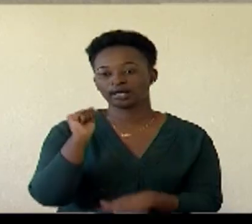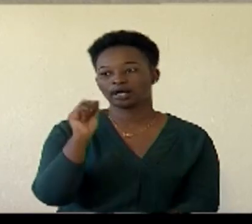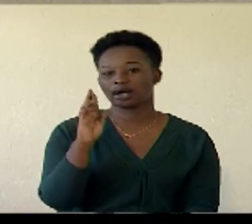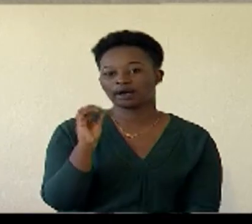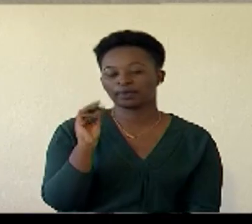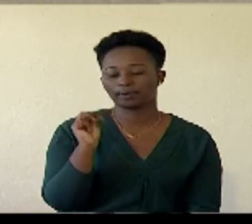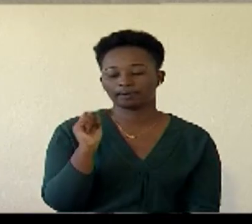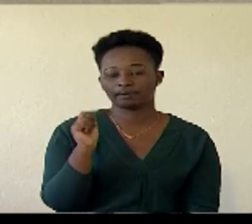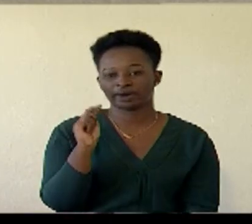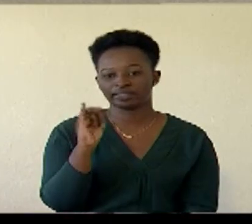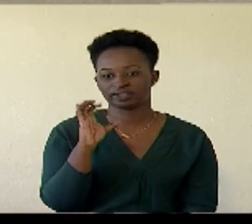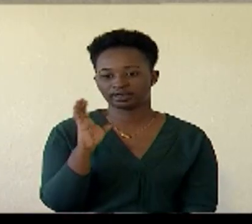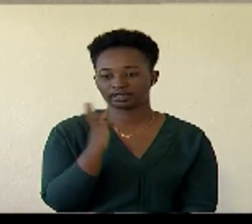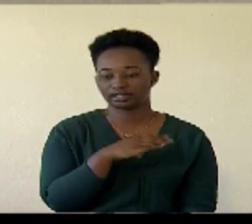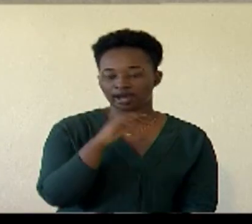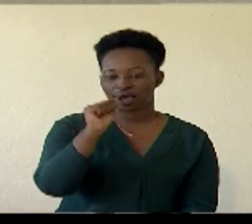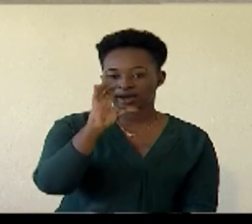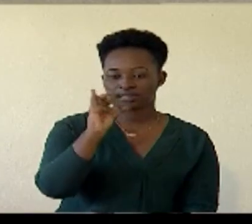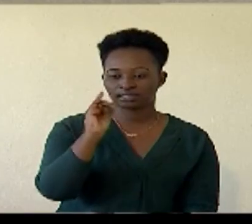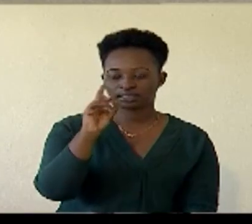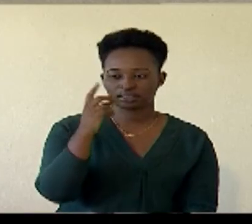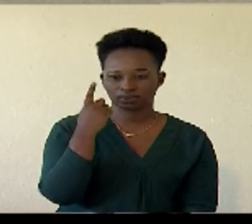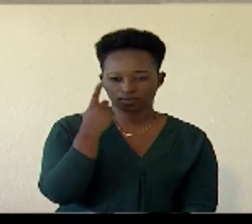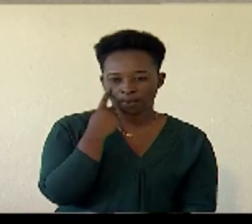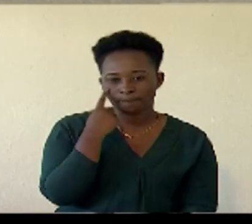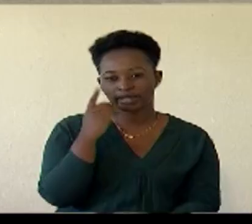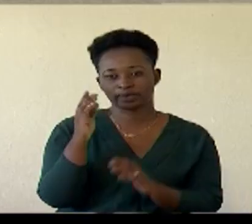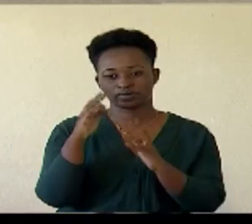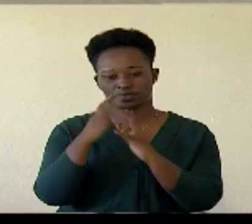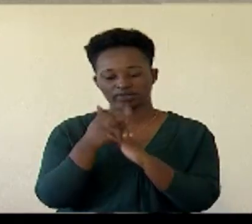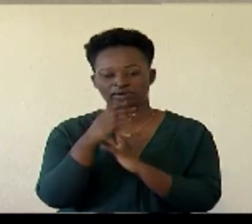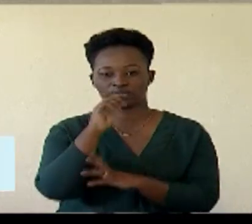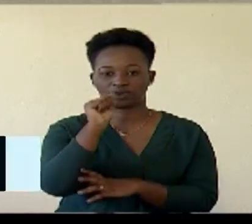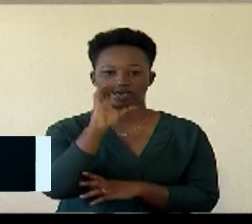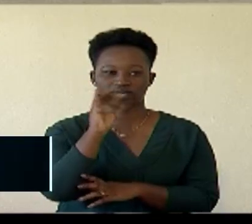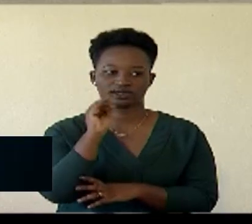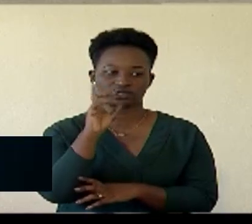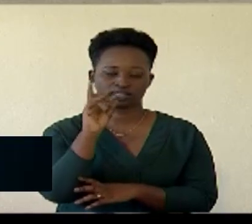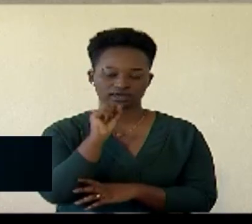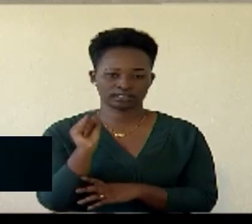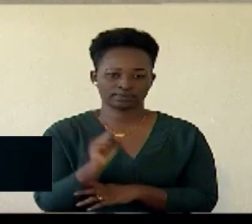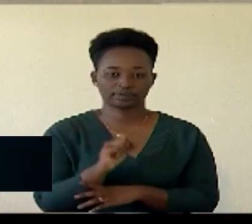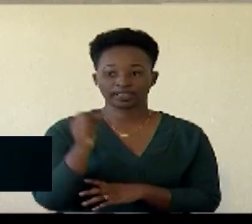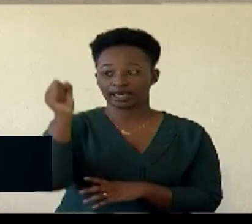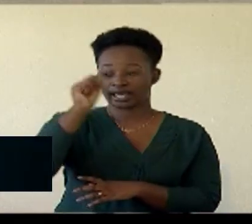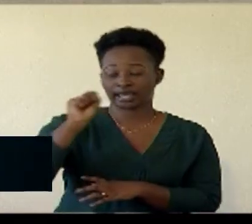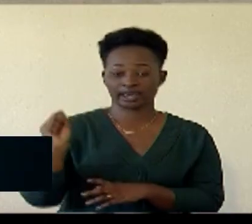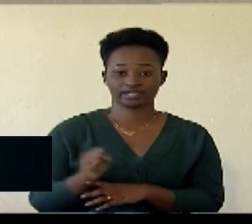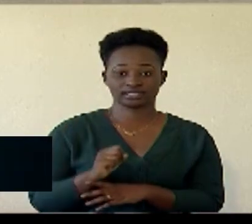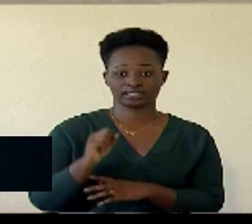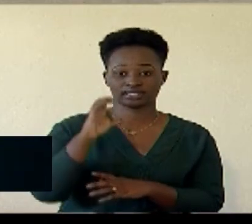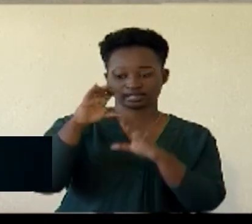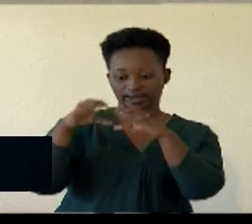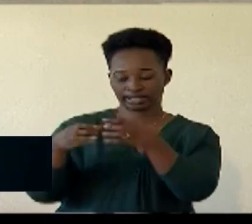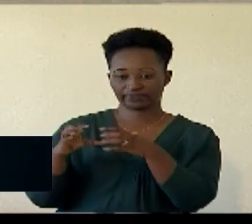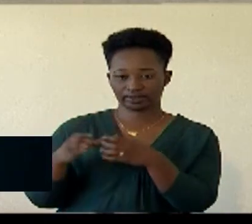compared to the mineral acids, because the reactions are all the same. The esterification, this is not the first time that we look at